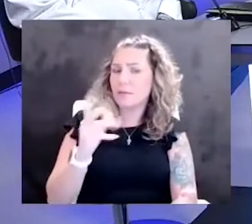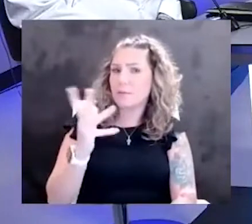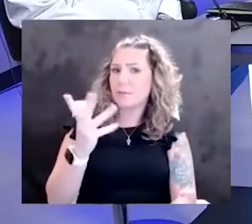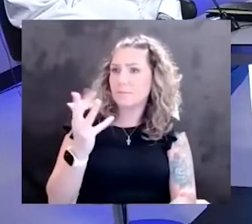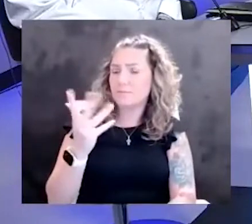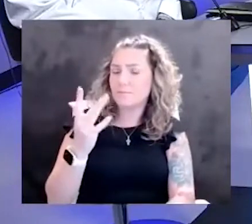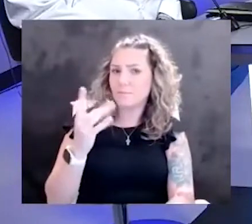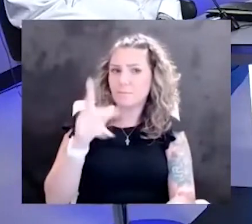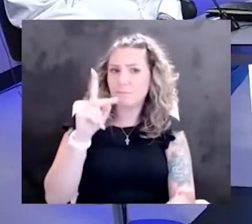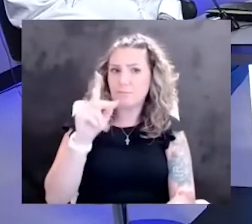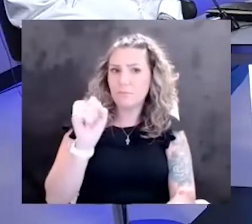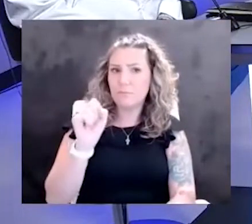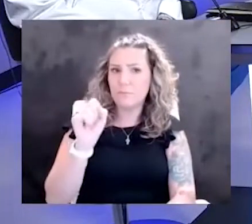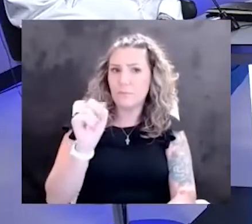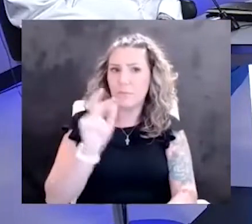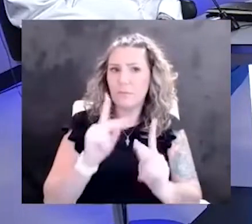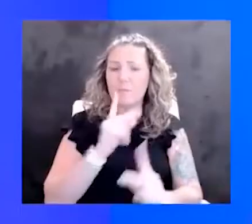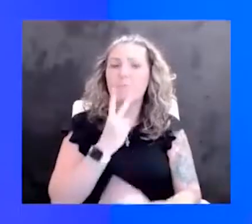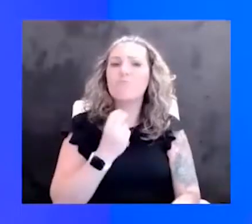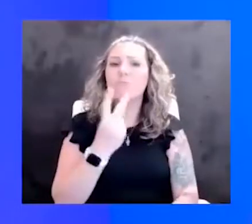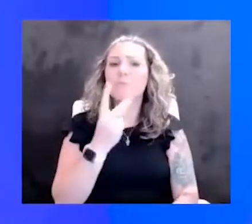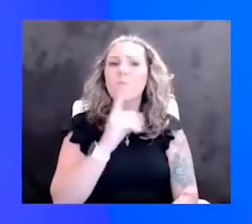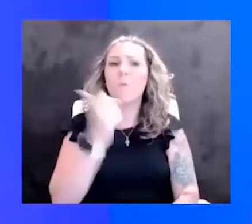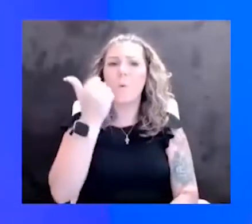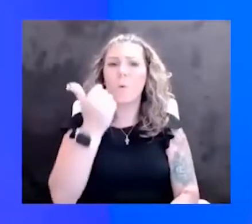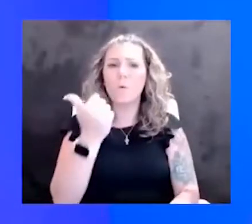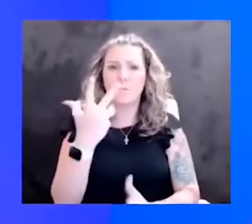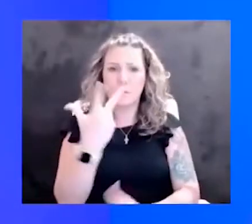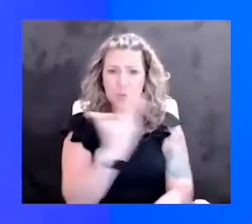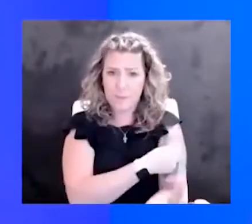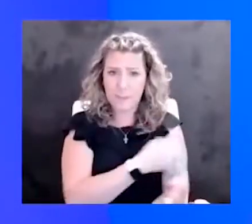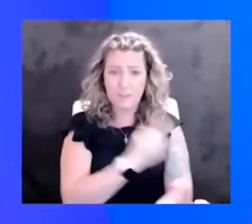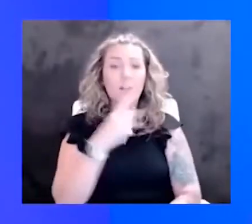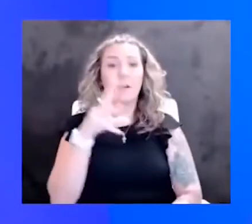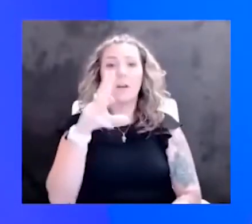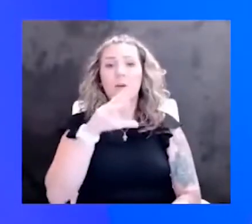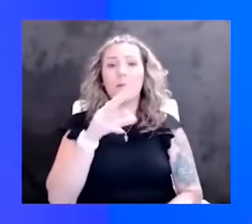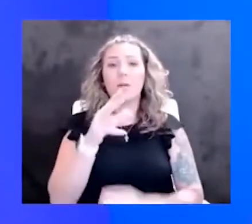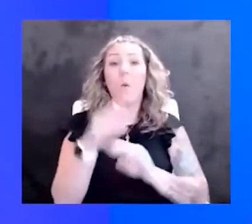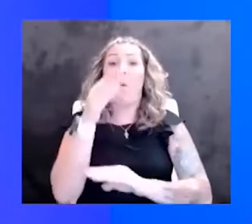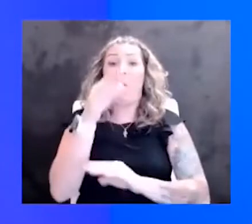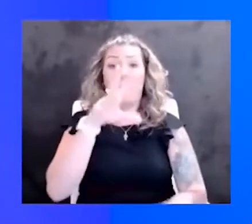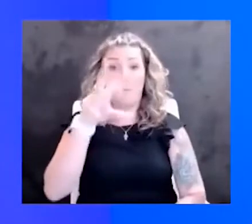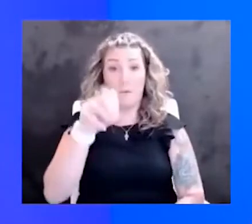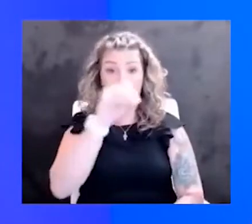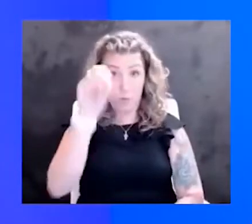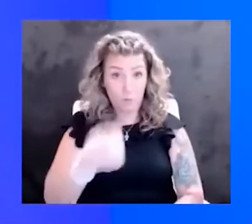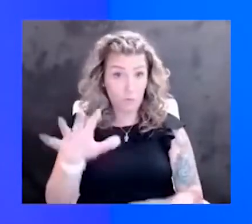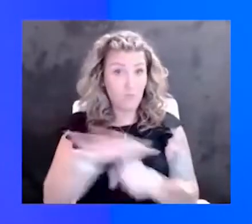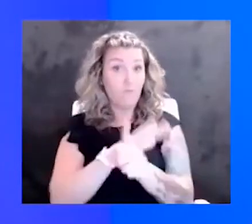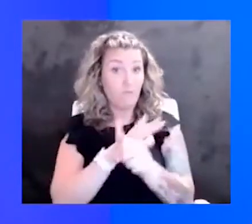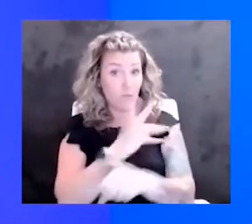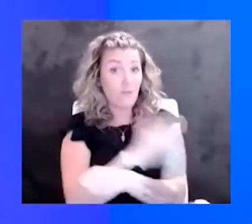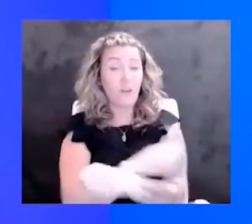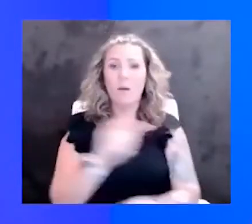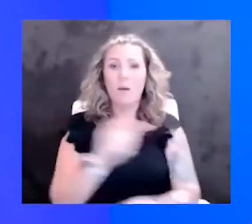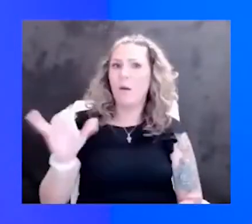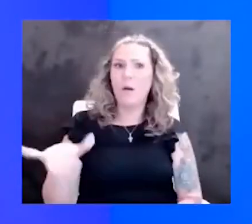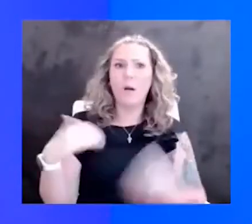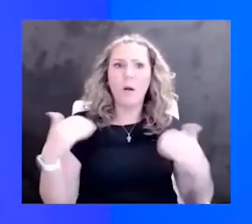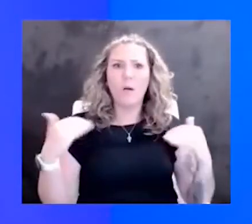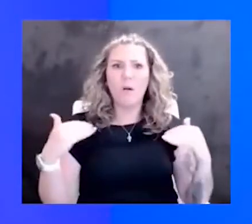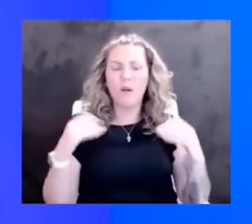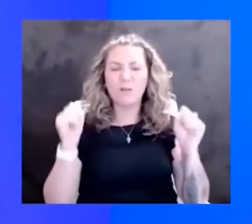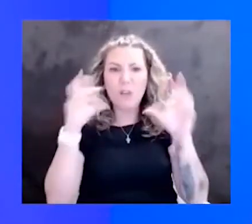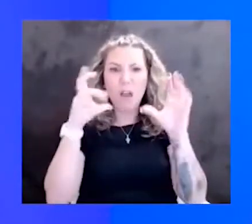12 and over have been vaccinated now? We're over 50% now that have been fully vaccinated. That's awesome. Yeah, and we're getting right at 60%